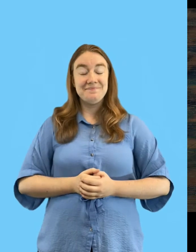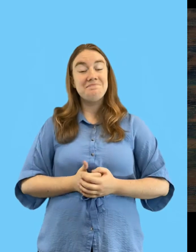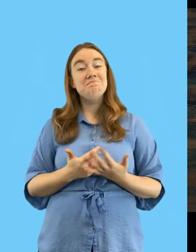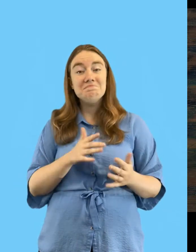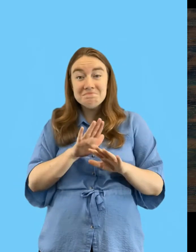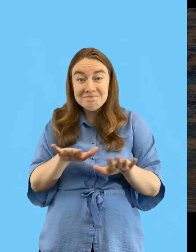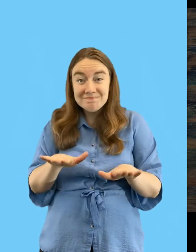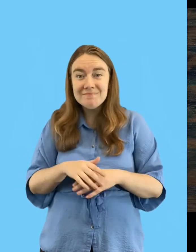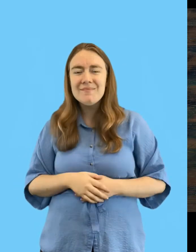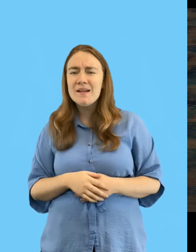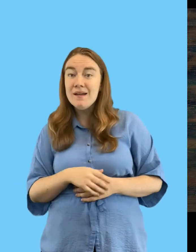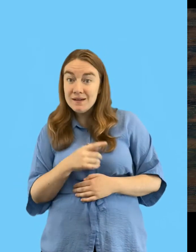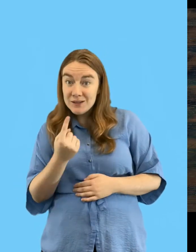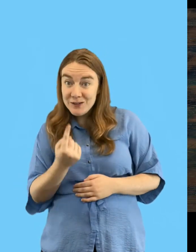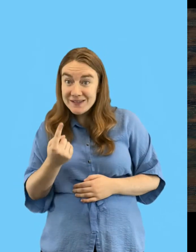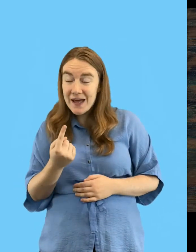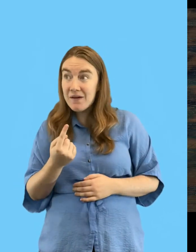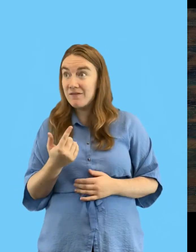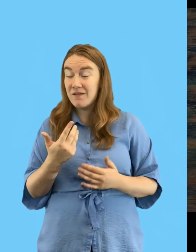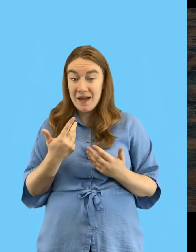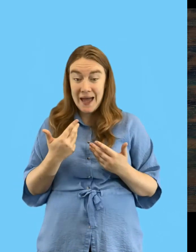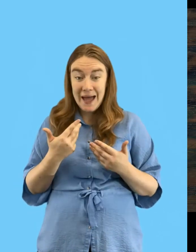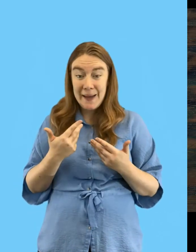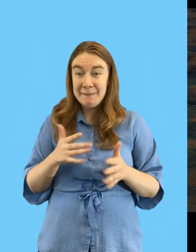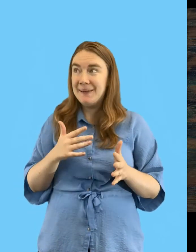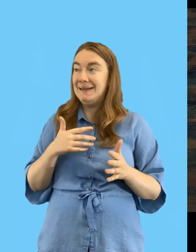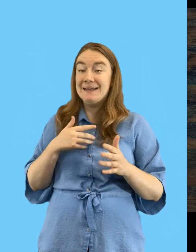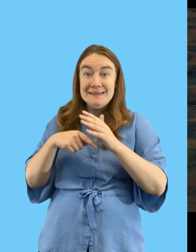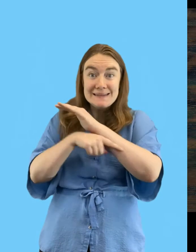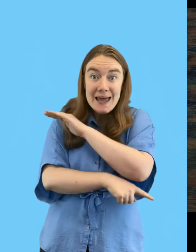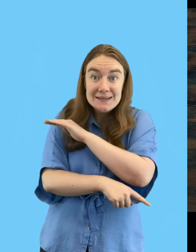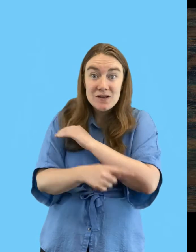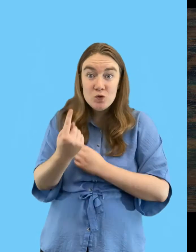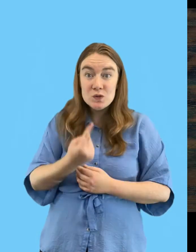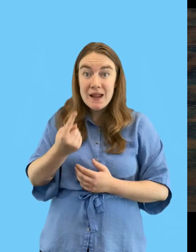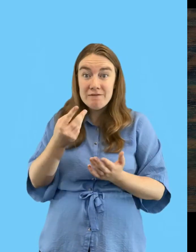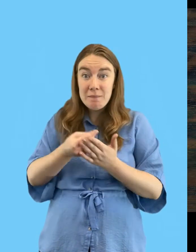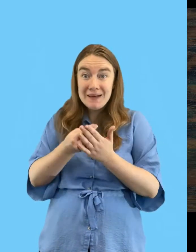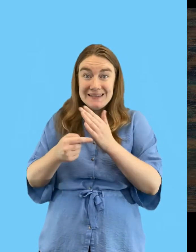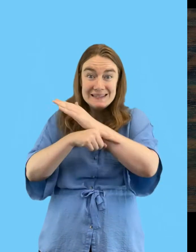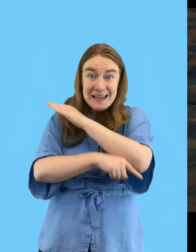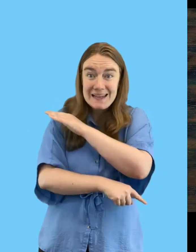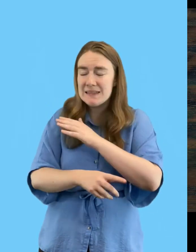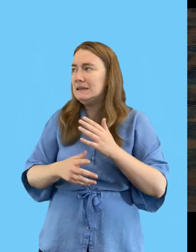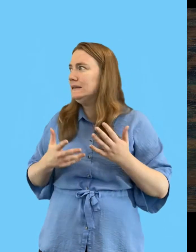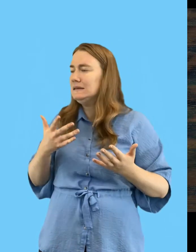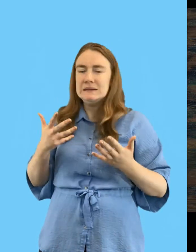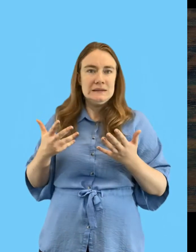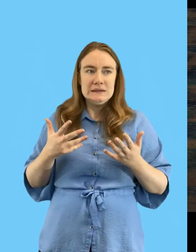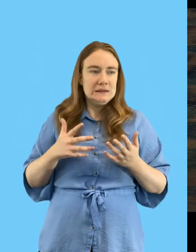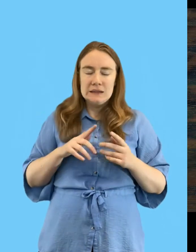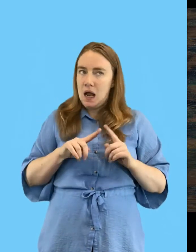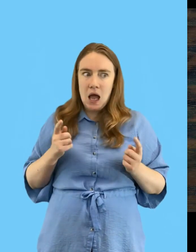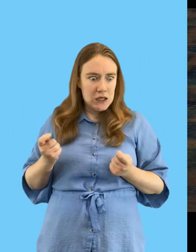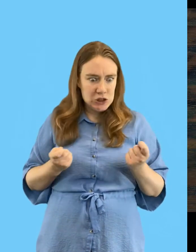Well, I wonder if you have ever been deep in debt. Deep in debt that is out of